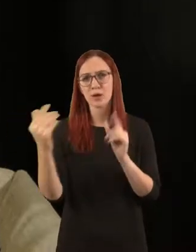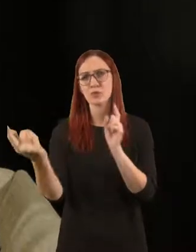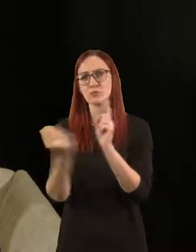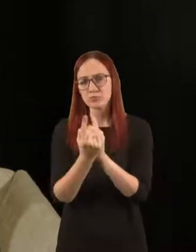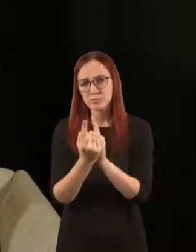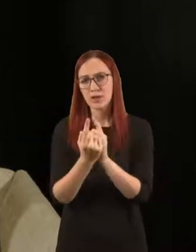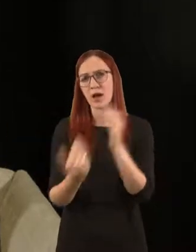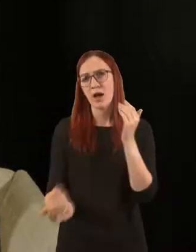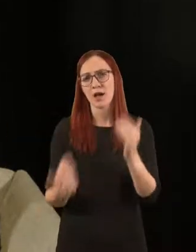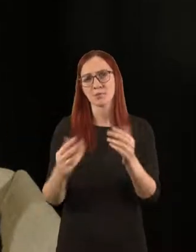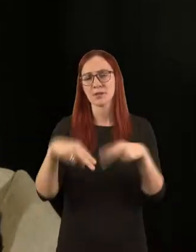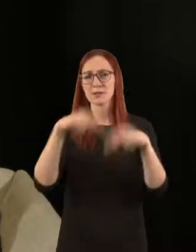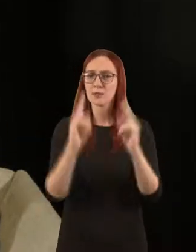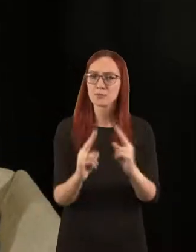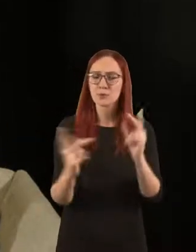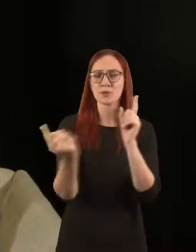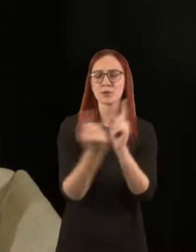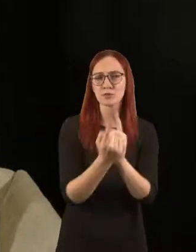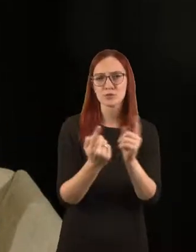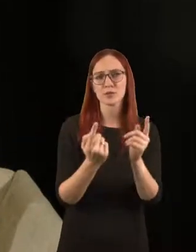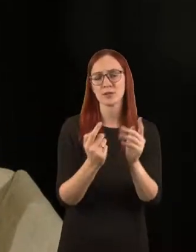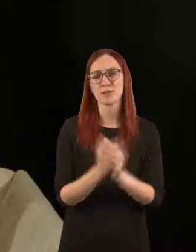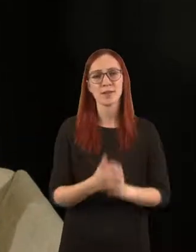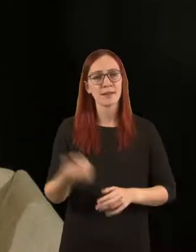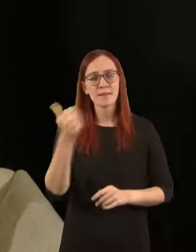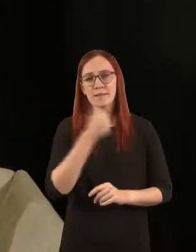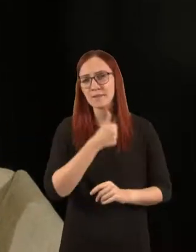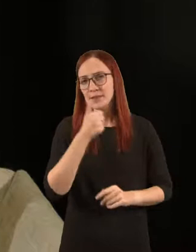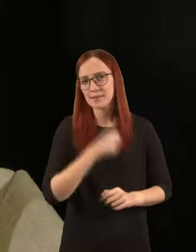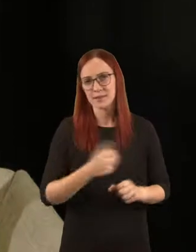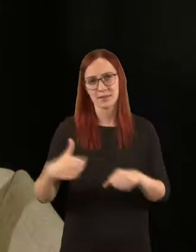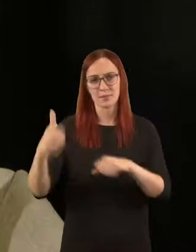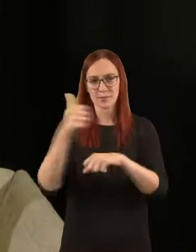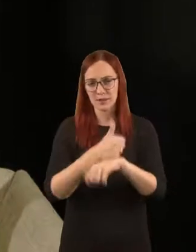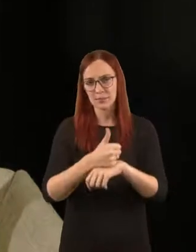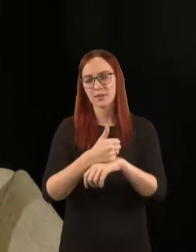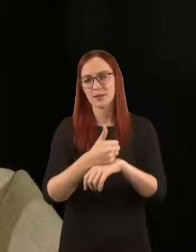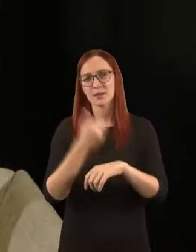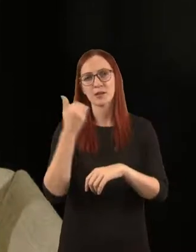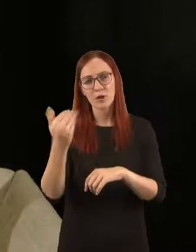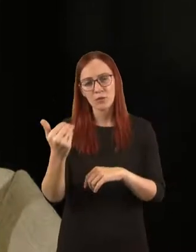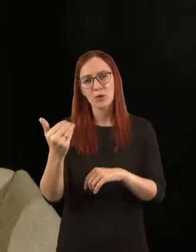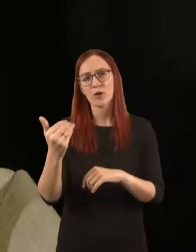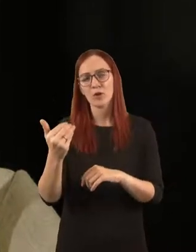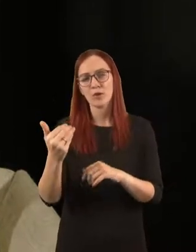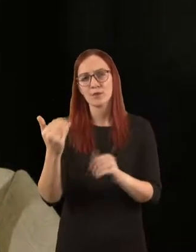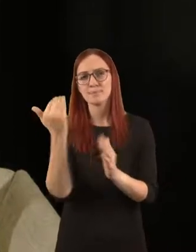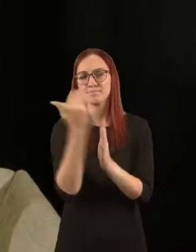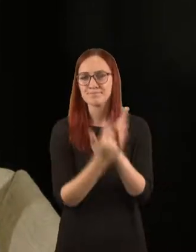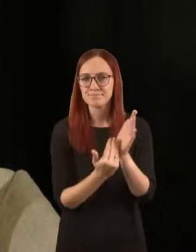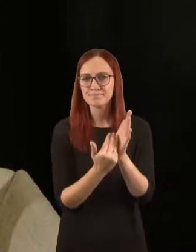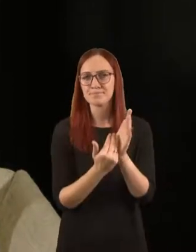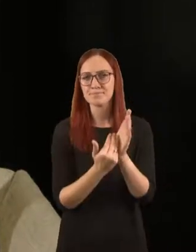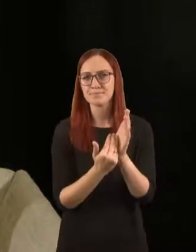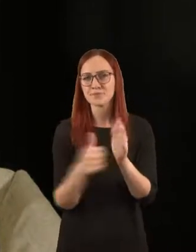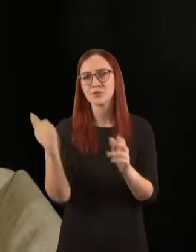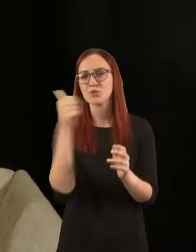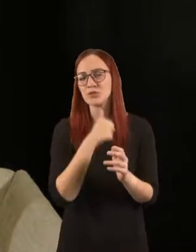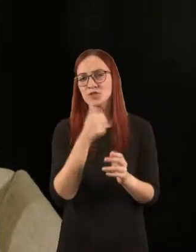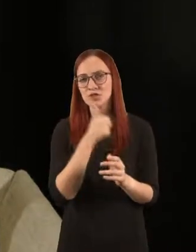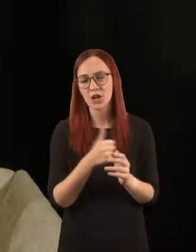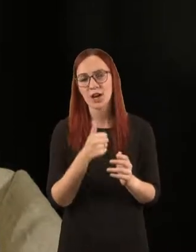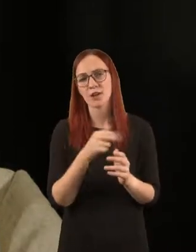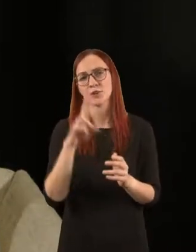meeting, at high-level meetings, international meetings and national meetings,